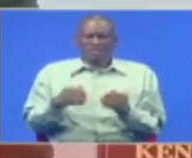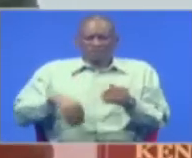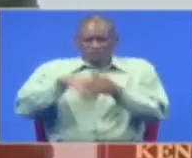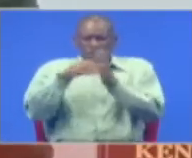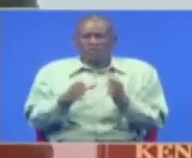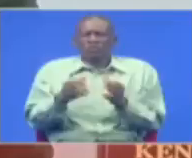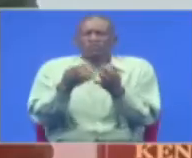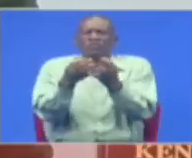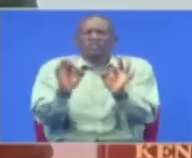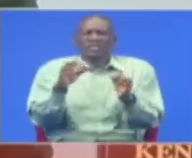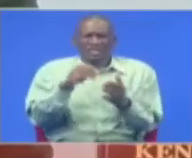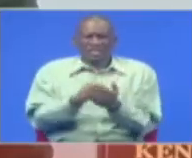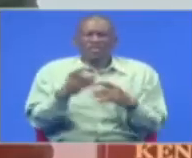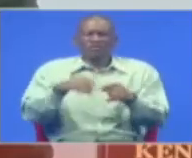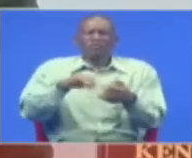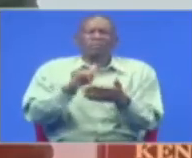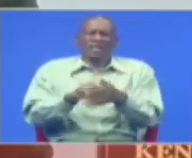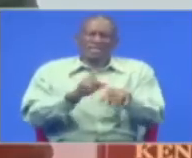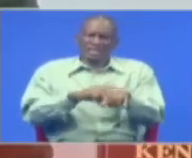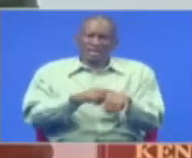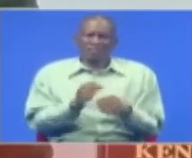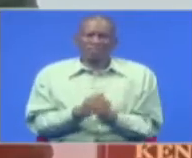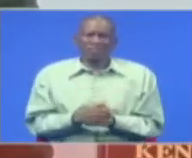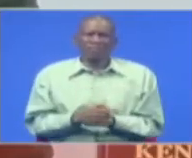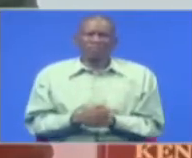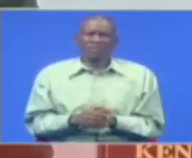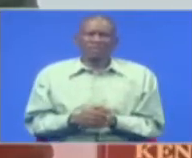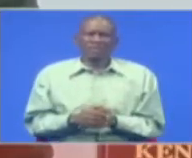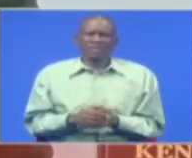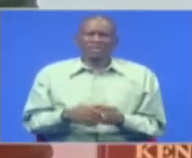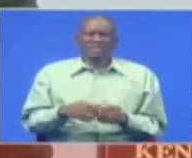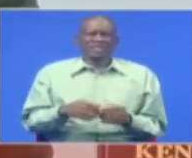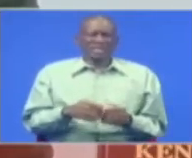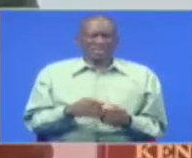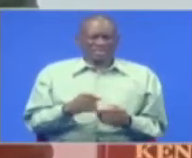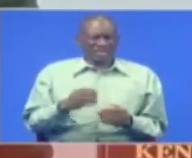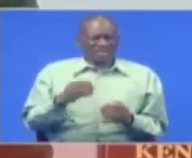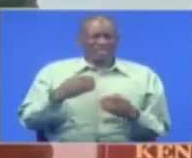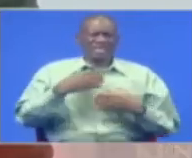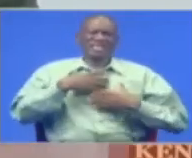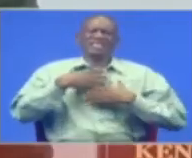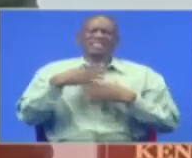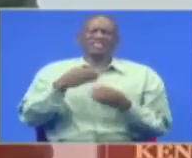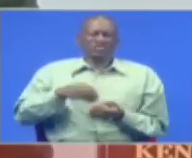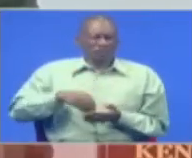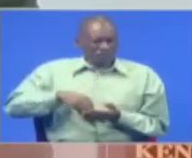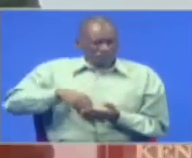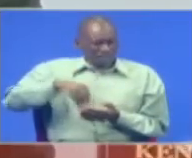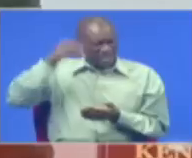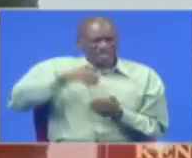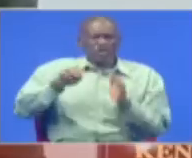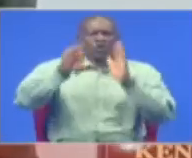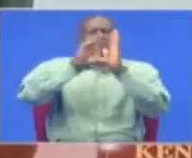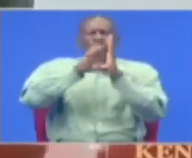From then on, Honorable Chair, the seeds of studying law were sowed.